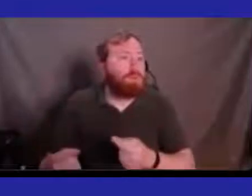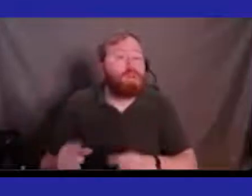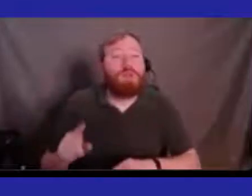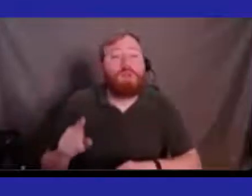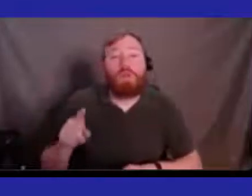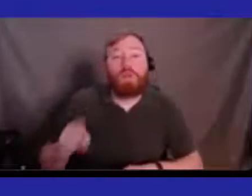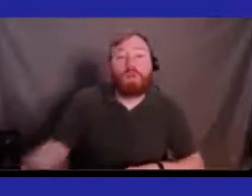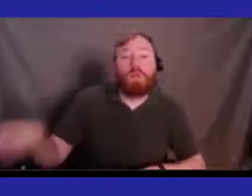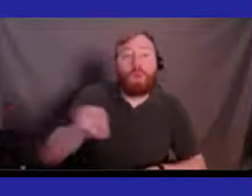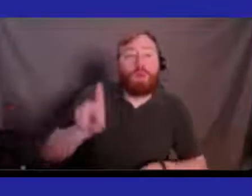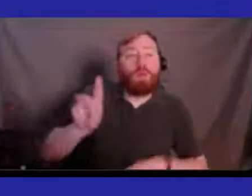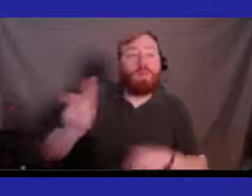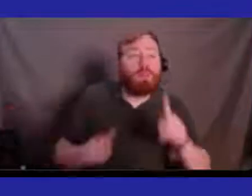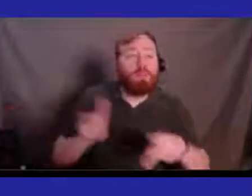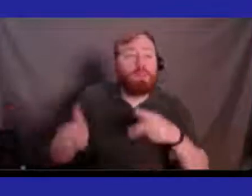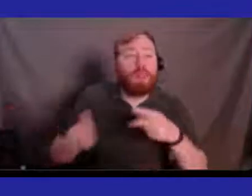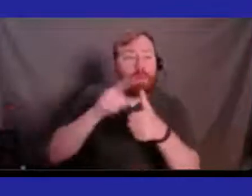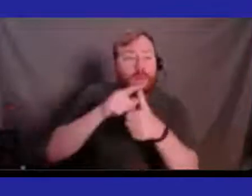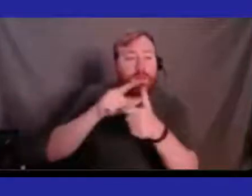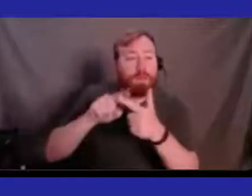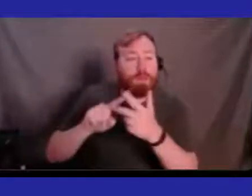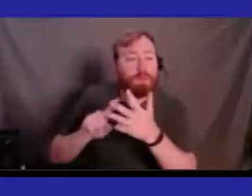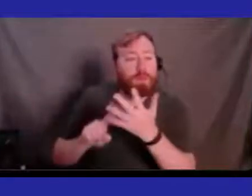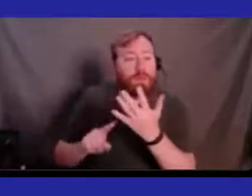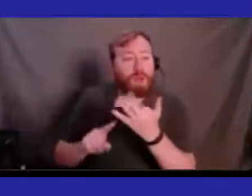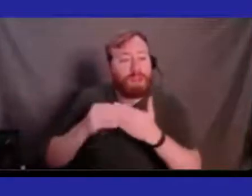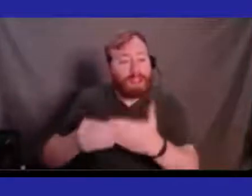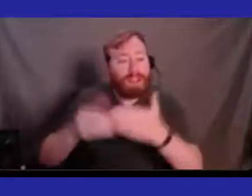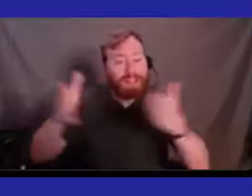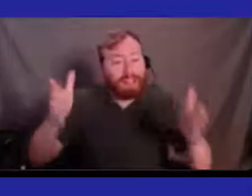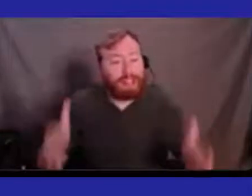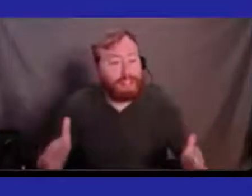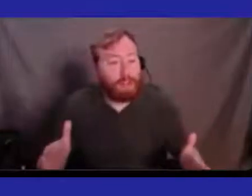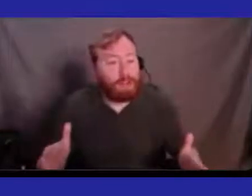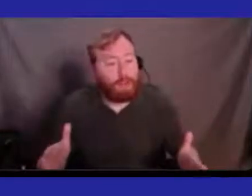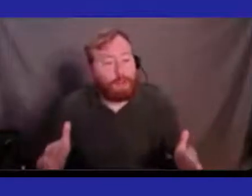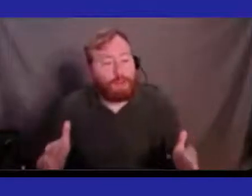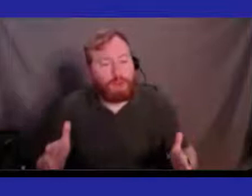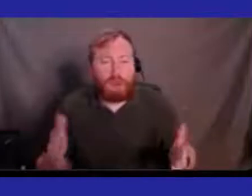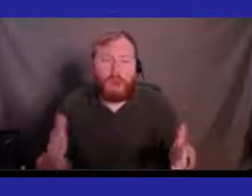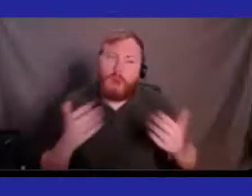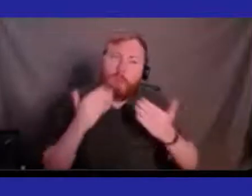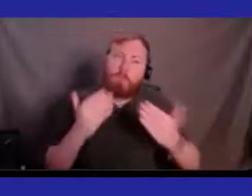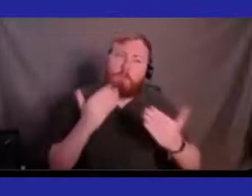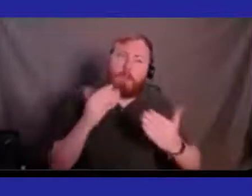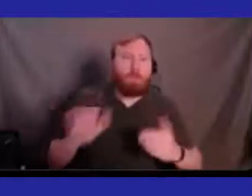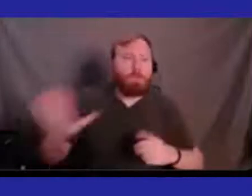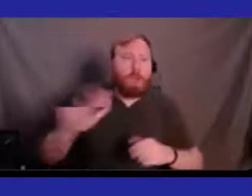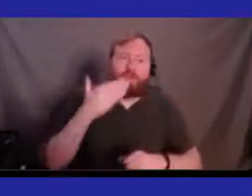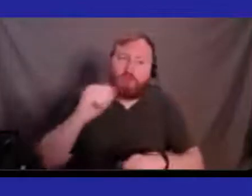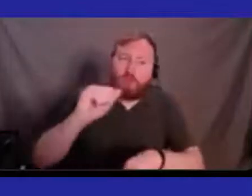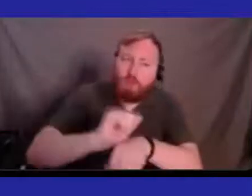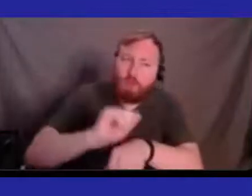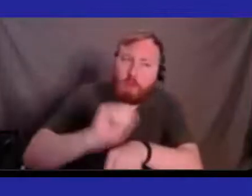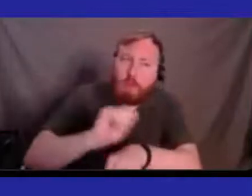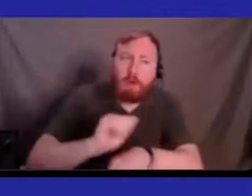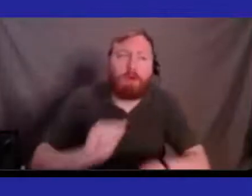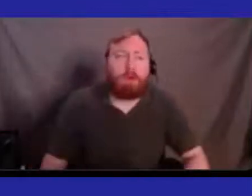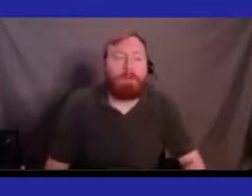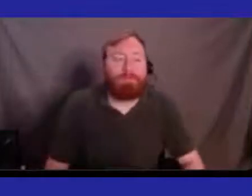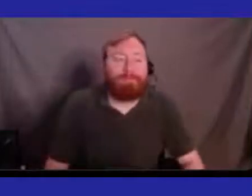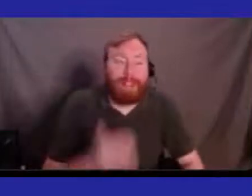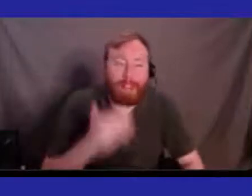leadership of the, and I just want to thank them for their good work. Thank you.